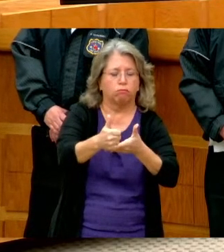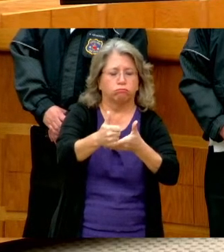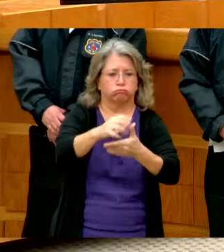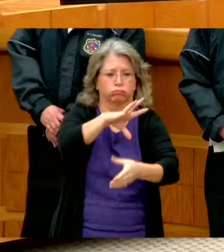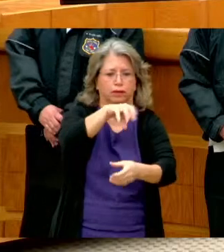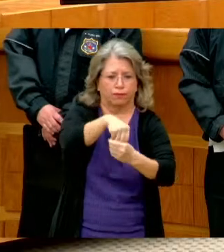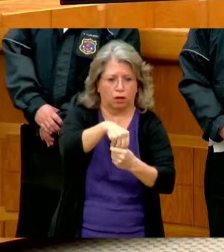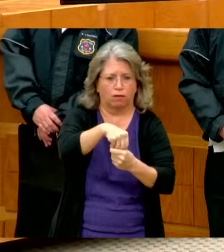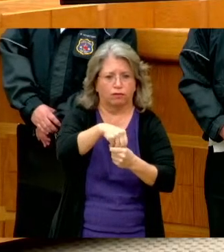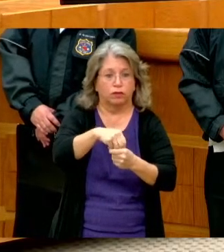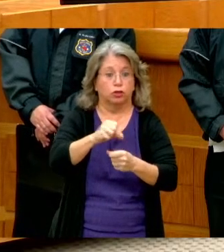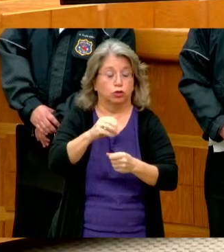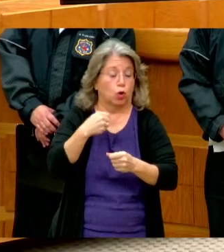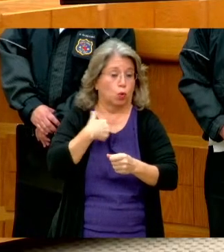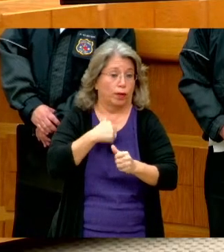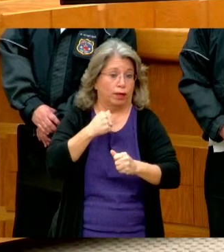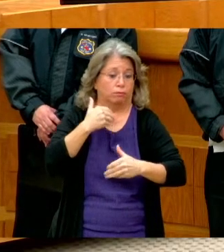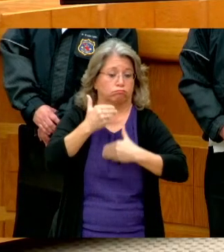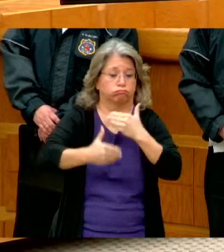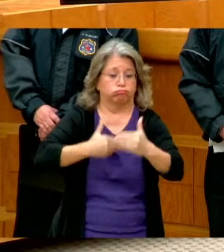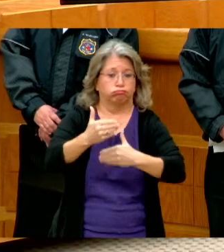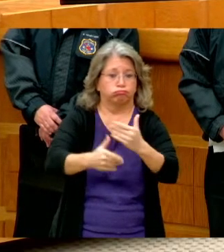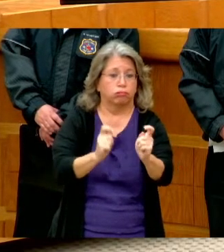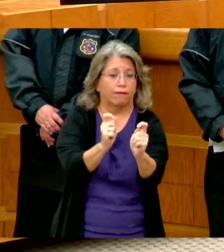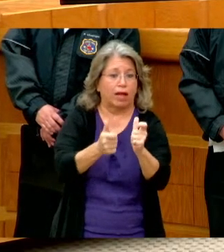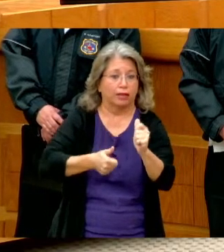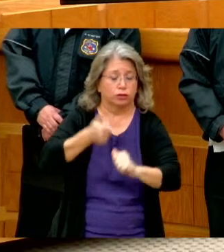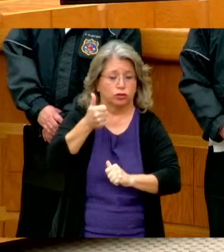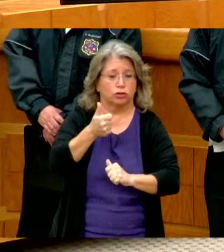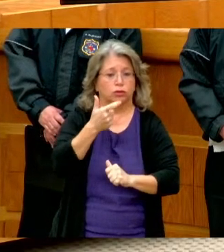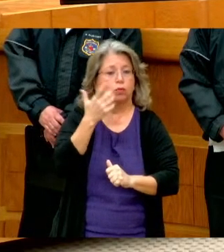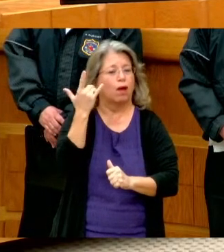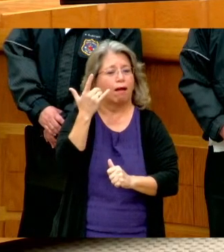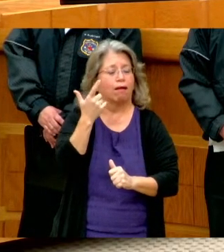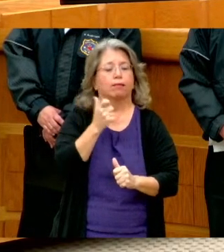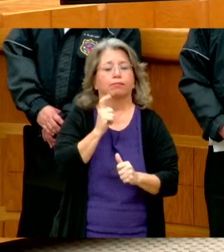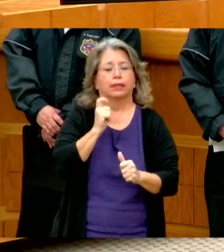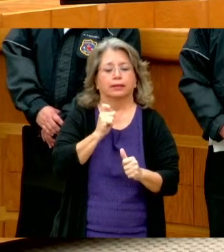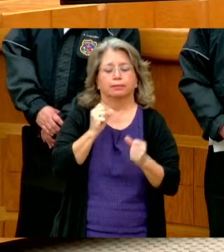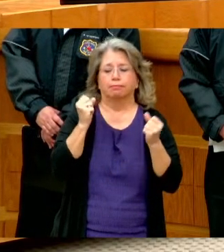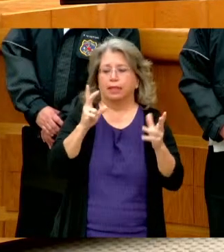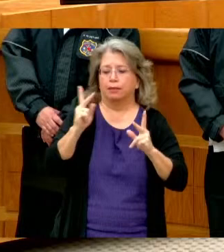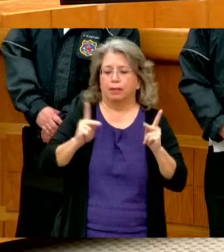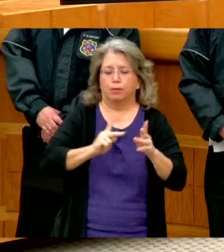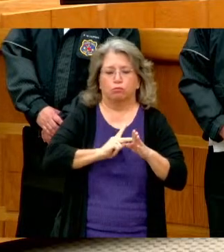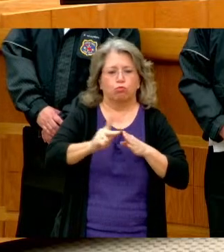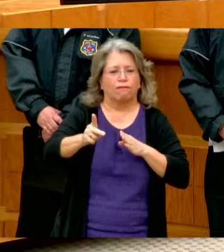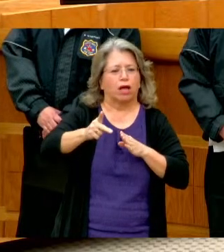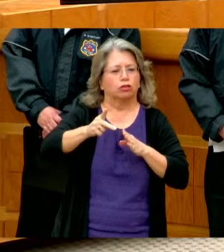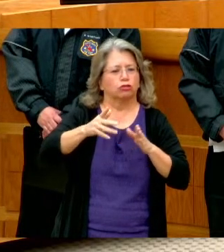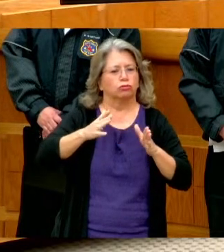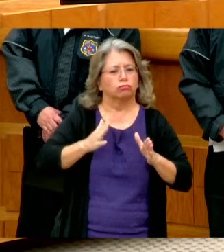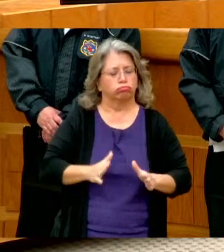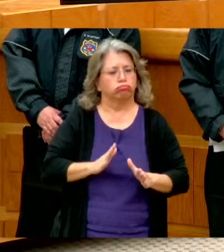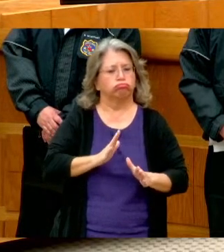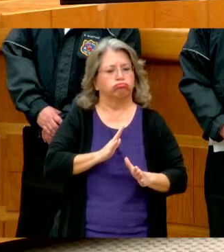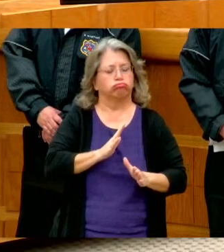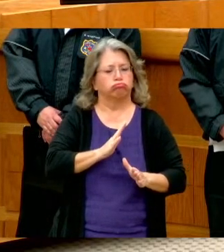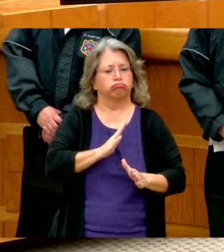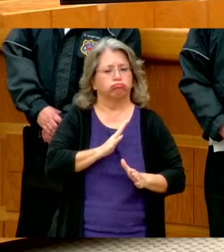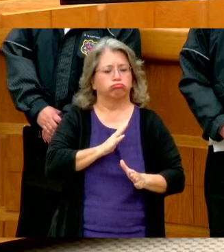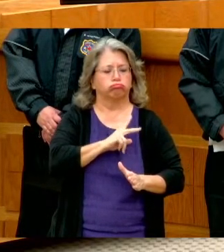little faster is because of the professionalism of our folks in the fire department and their abilities to assist